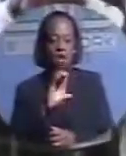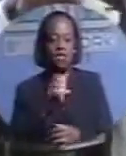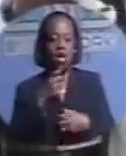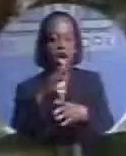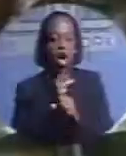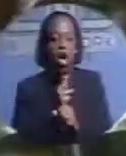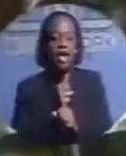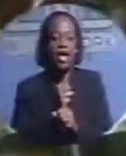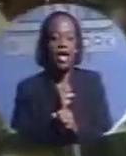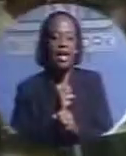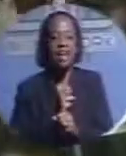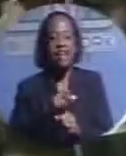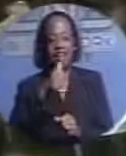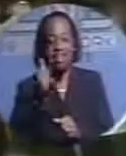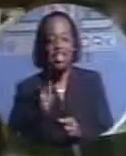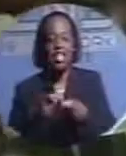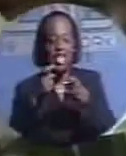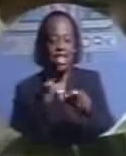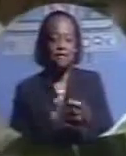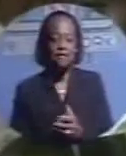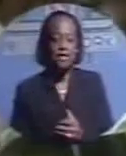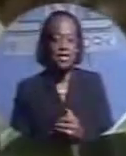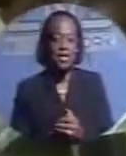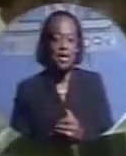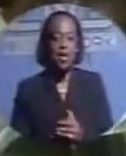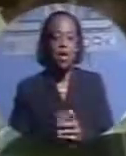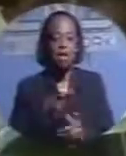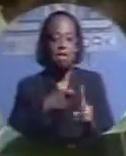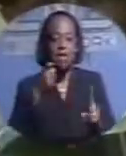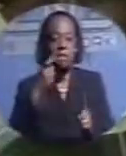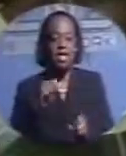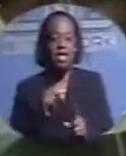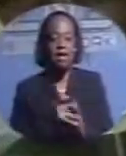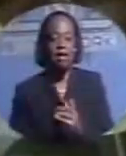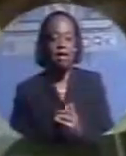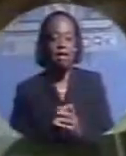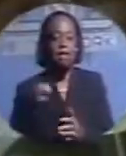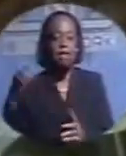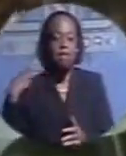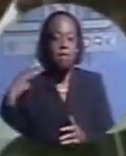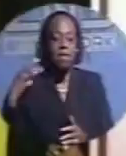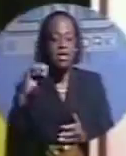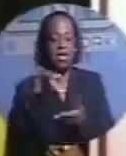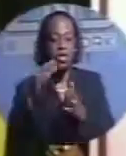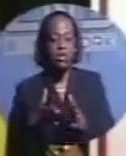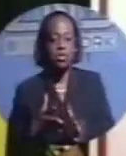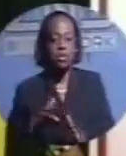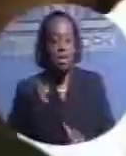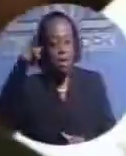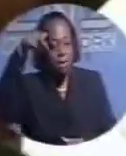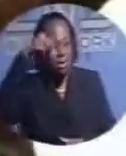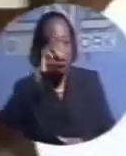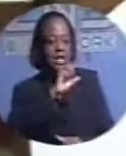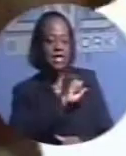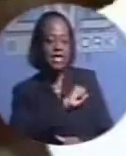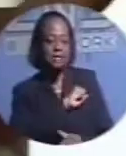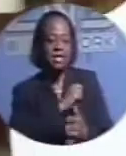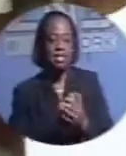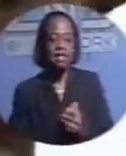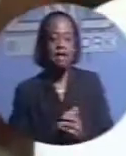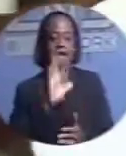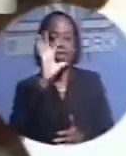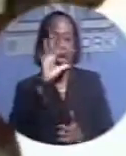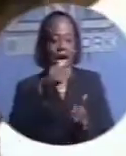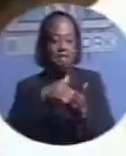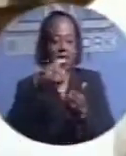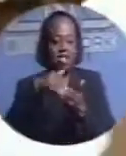from their former student and law enforcement basketball tournament organizer, Paul Smith. I want to present this check to you for